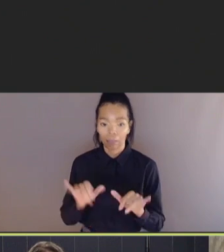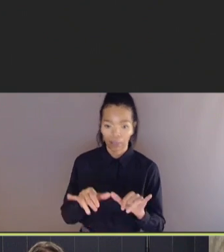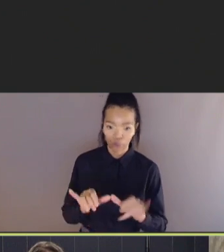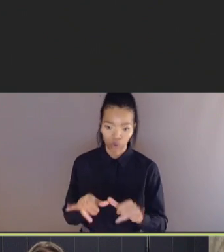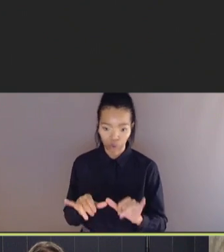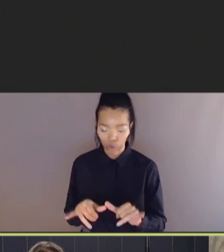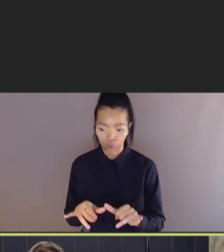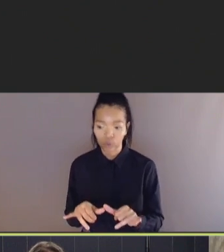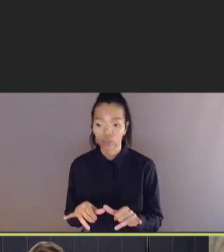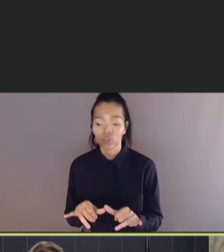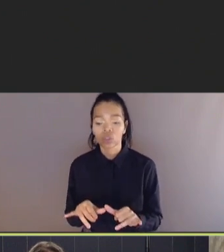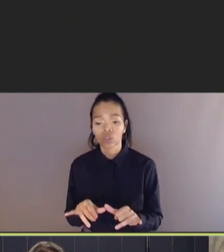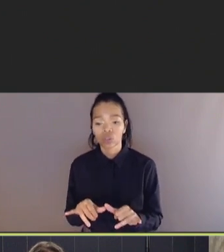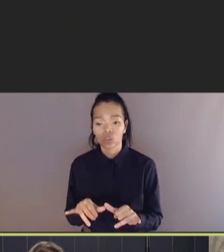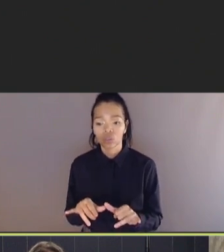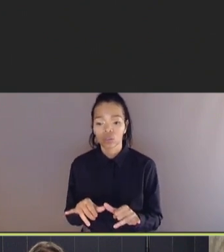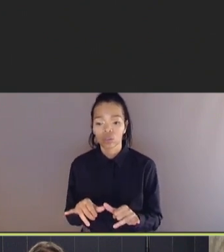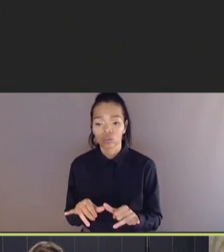that